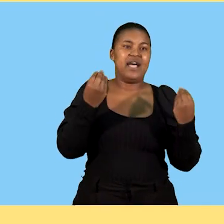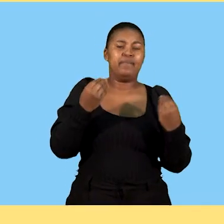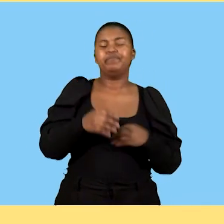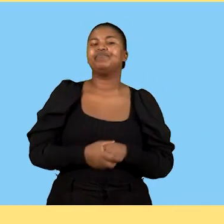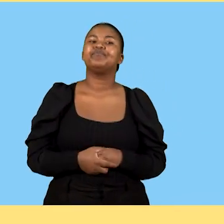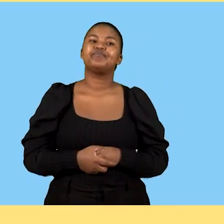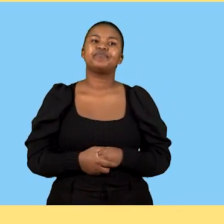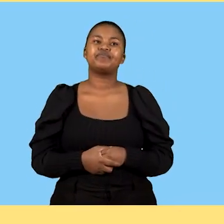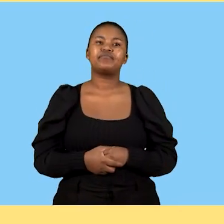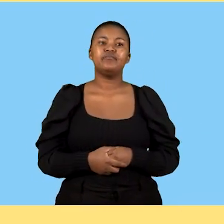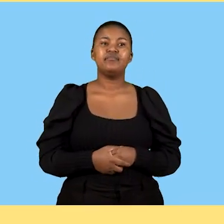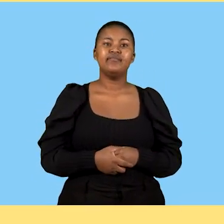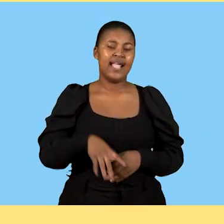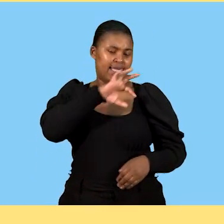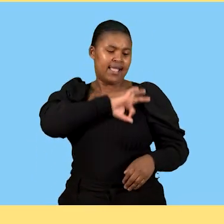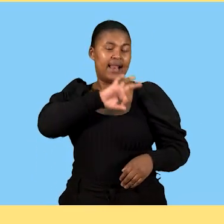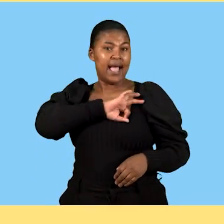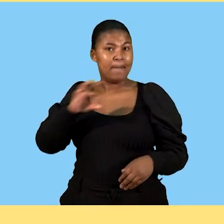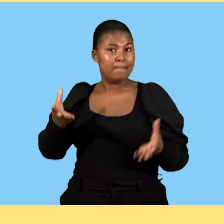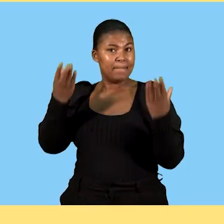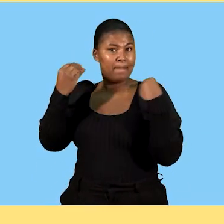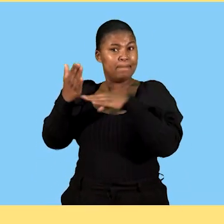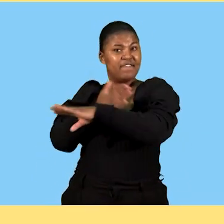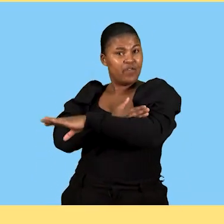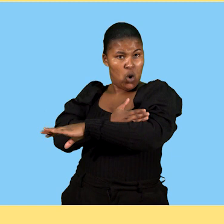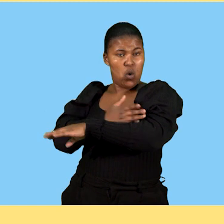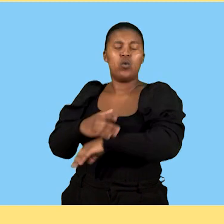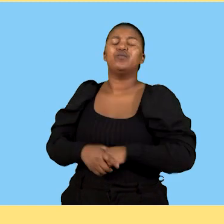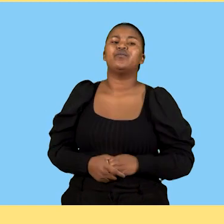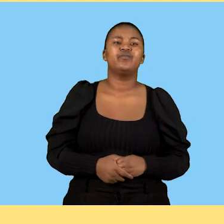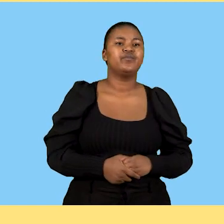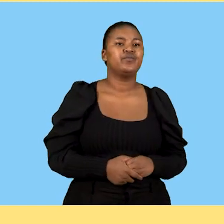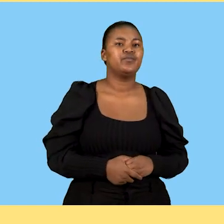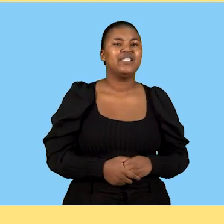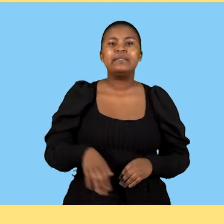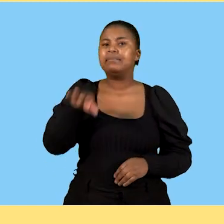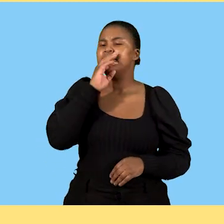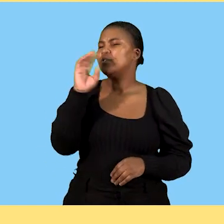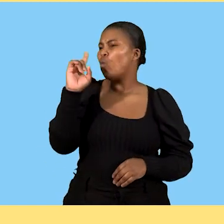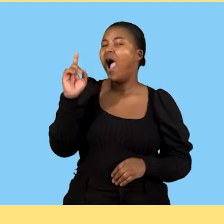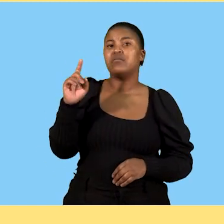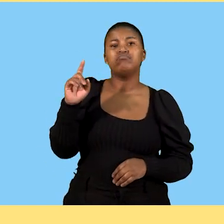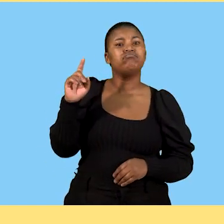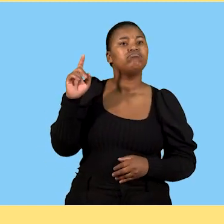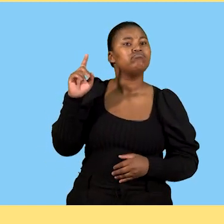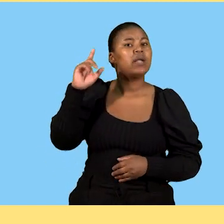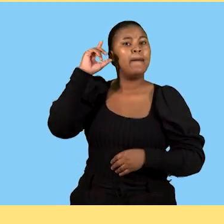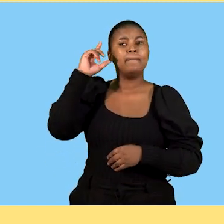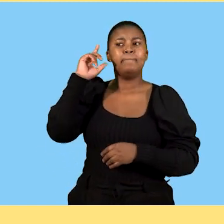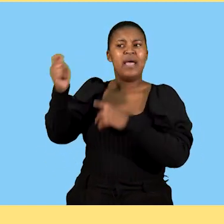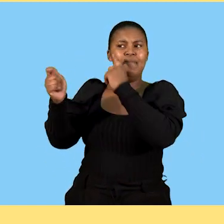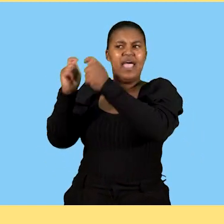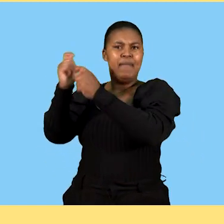it. Income received in advance. This is when payments are received for goods